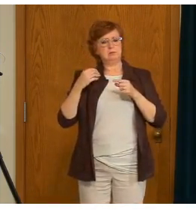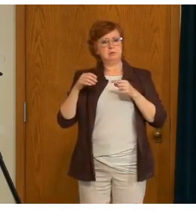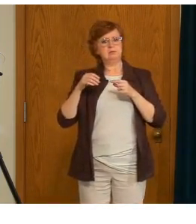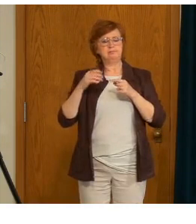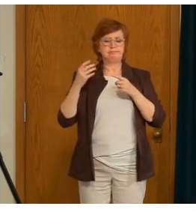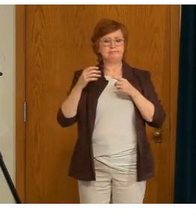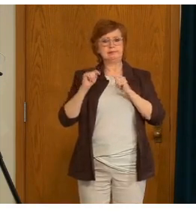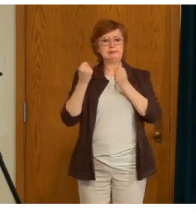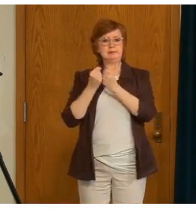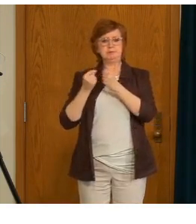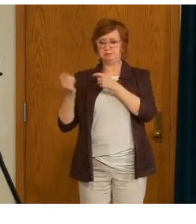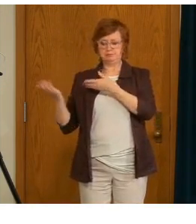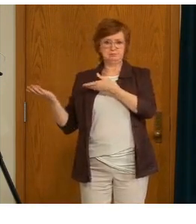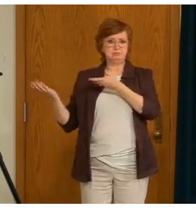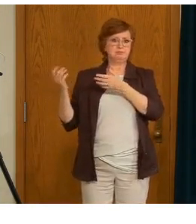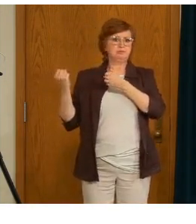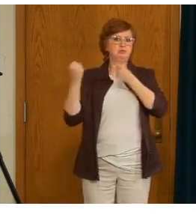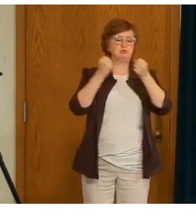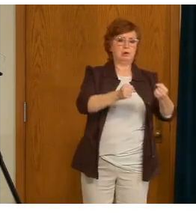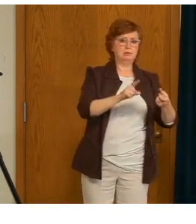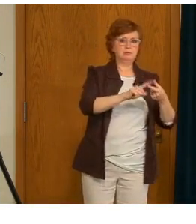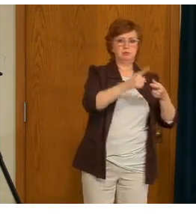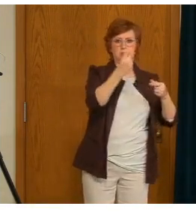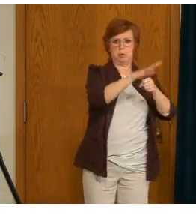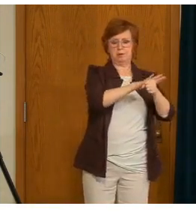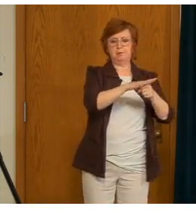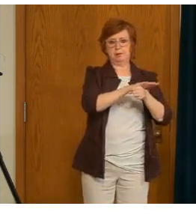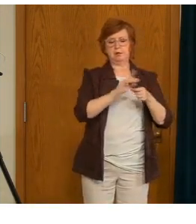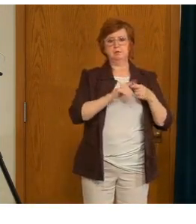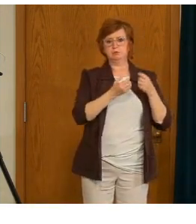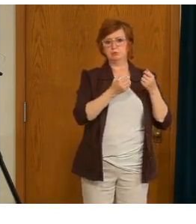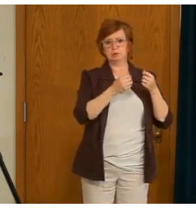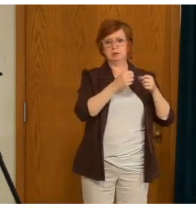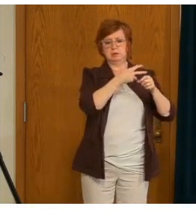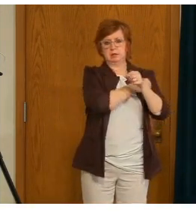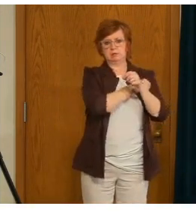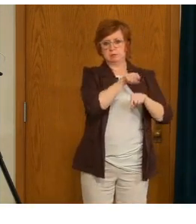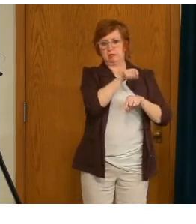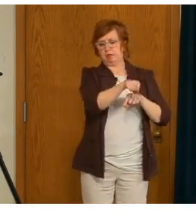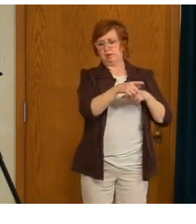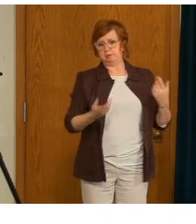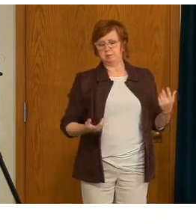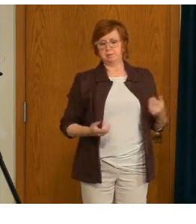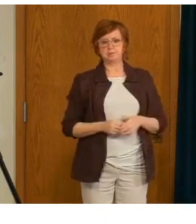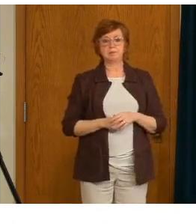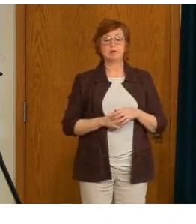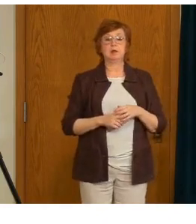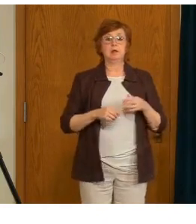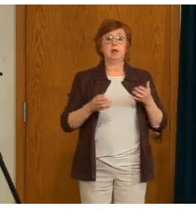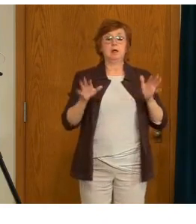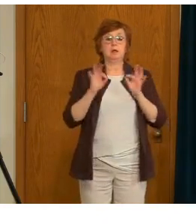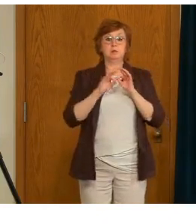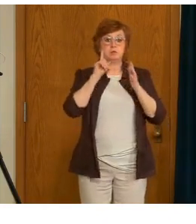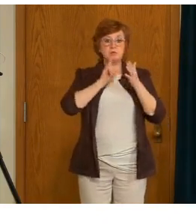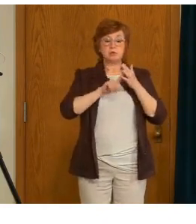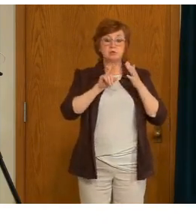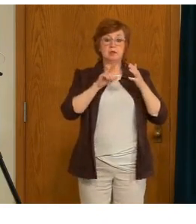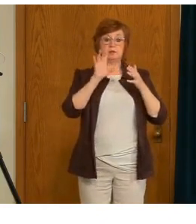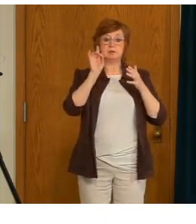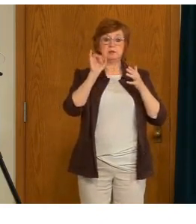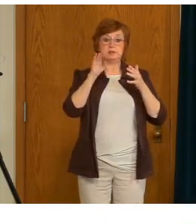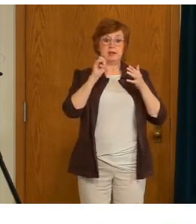doses across the province. So please check the date of your first dose on your immunization card and watch the government